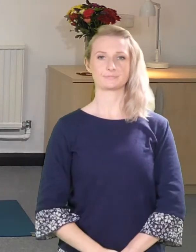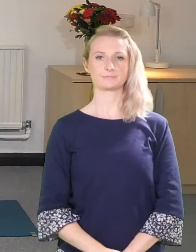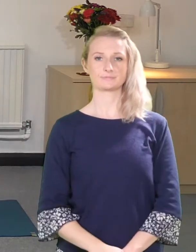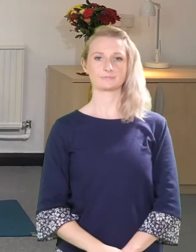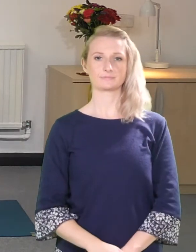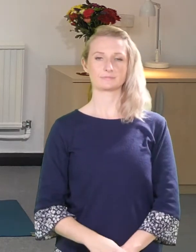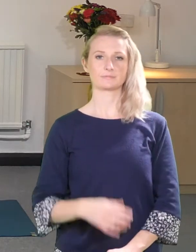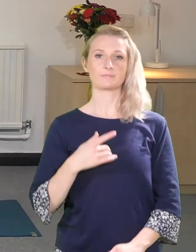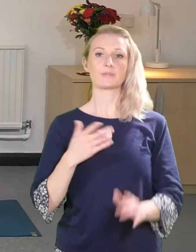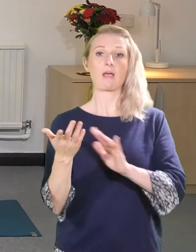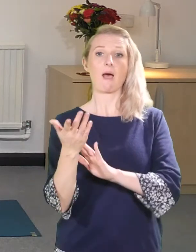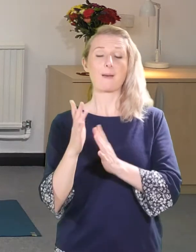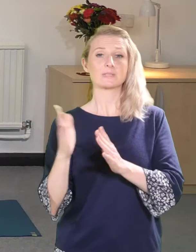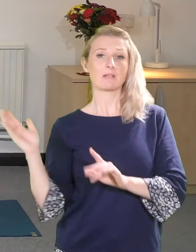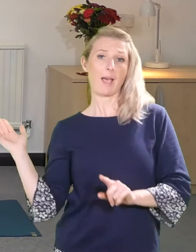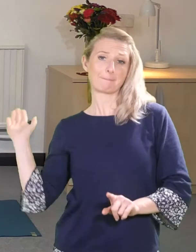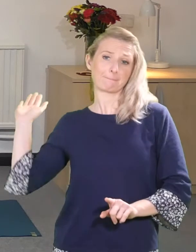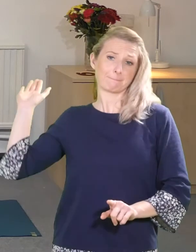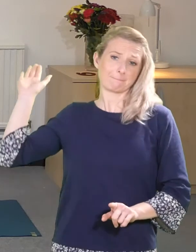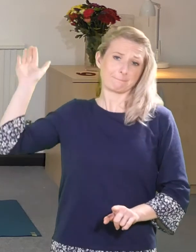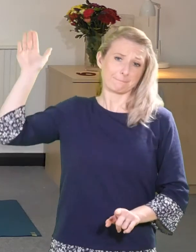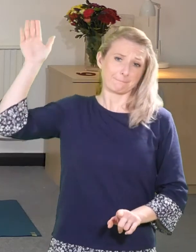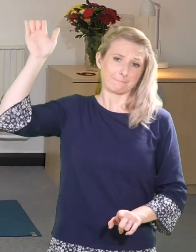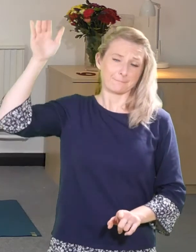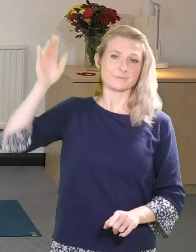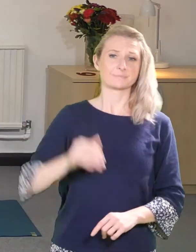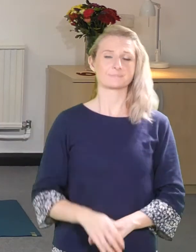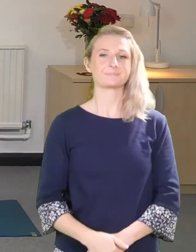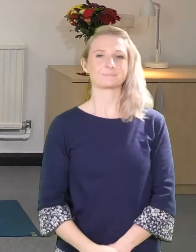Lift the arms up over your head.